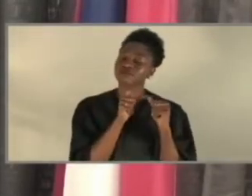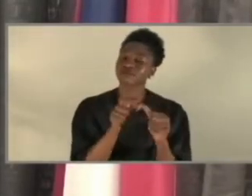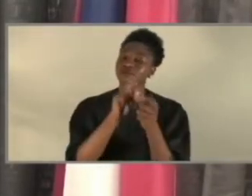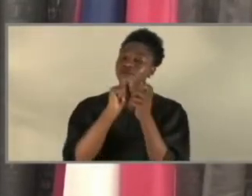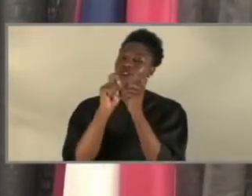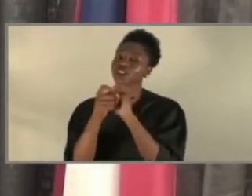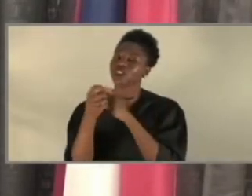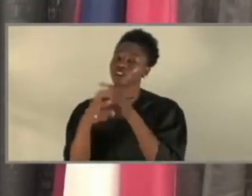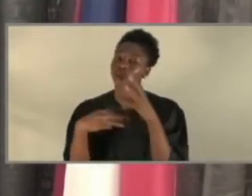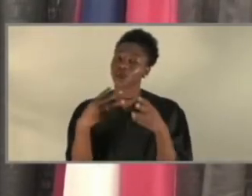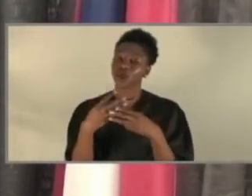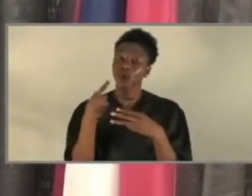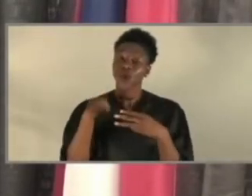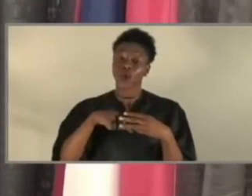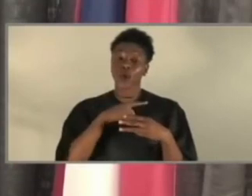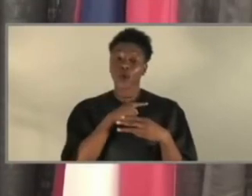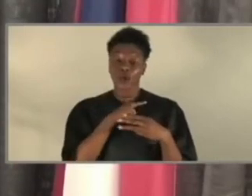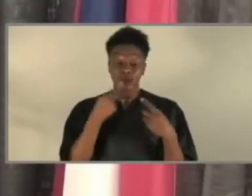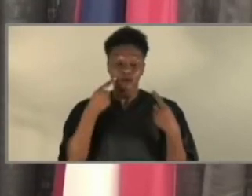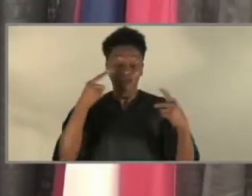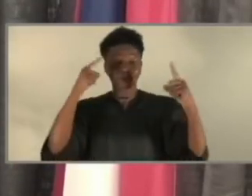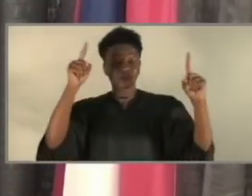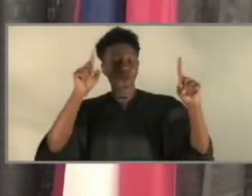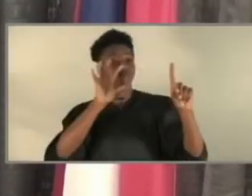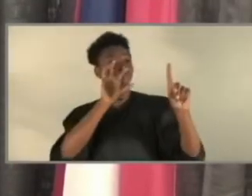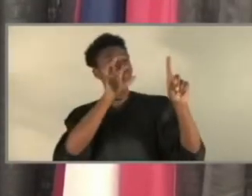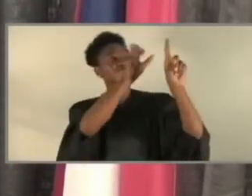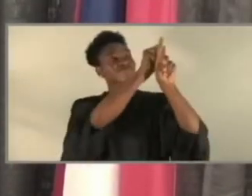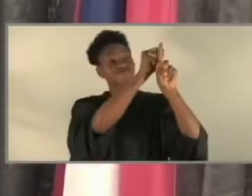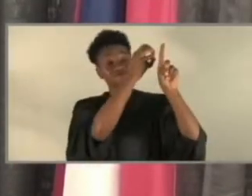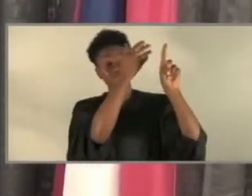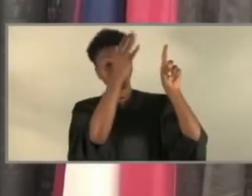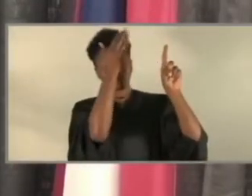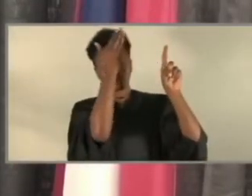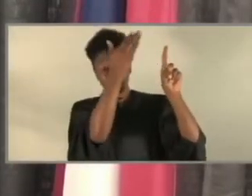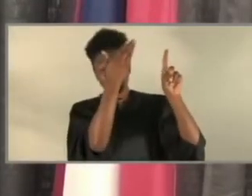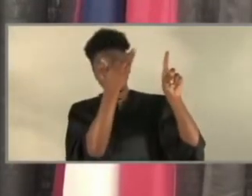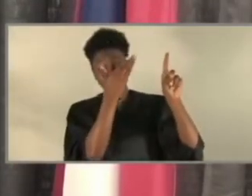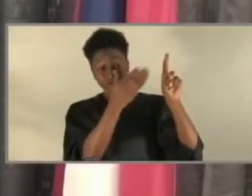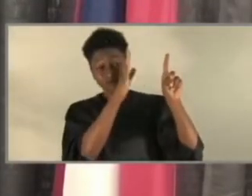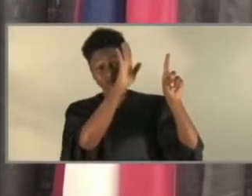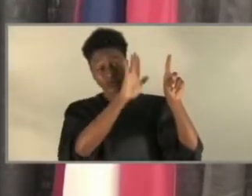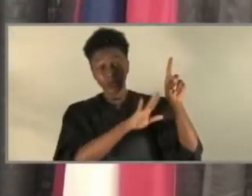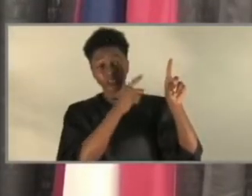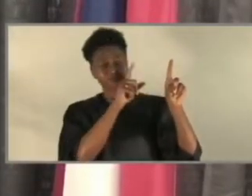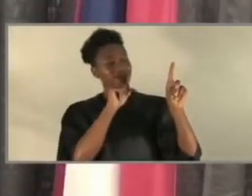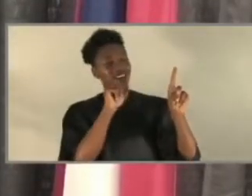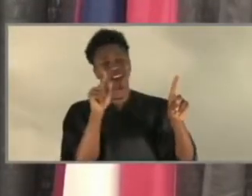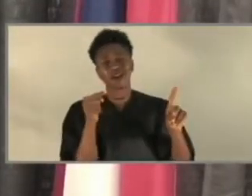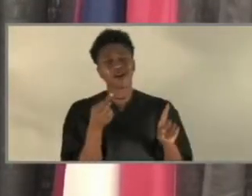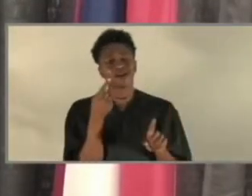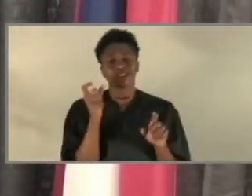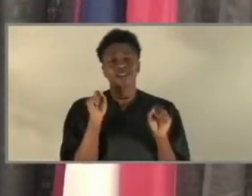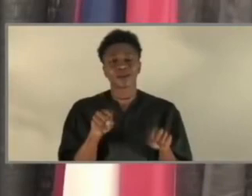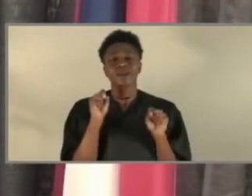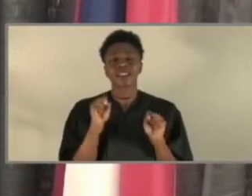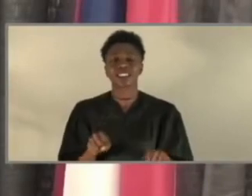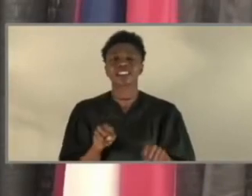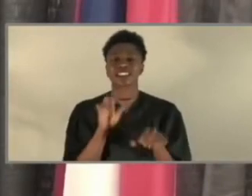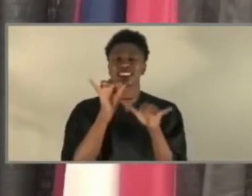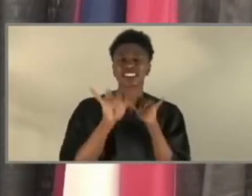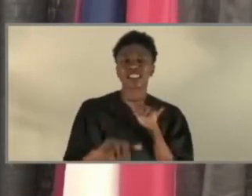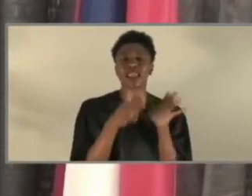us to succeed and to achieve great things is not always our ability to stick to a